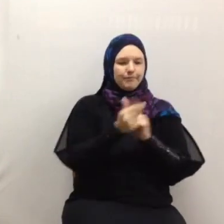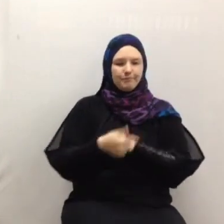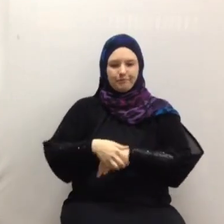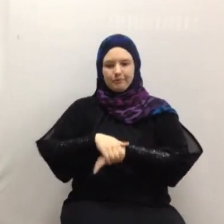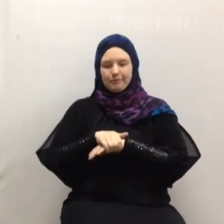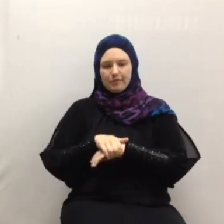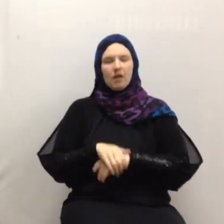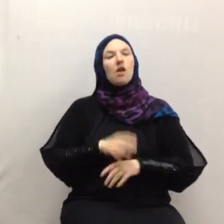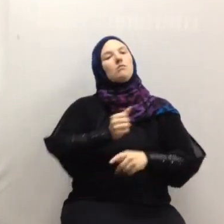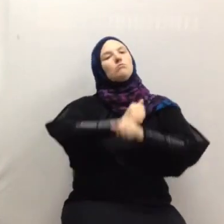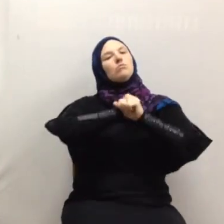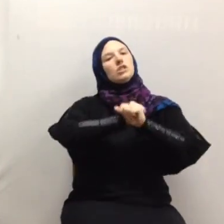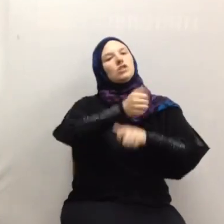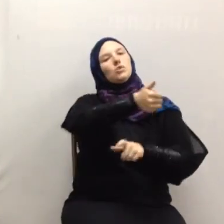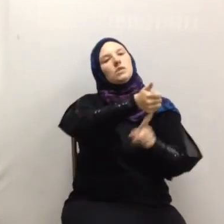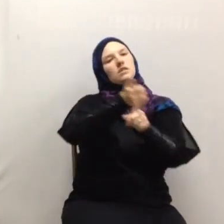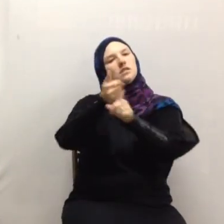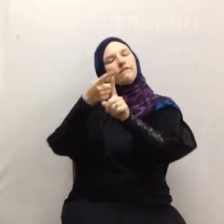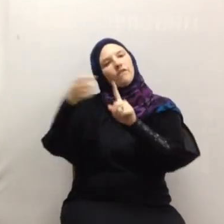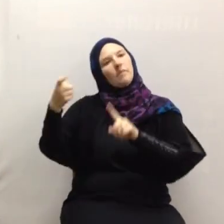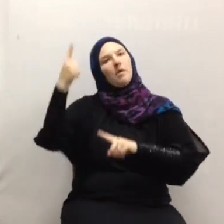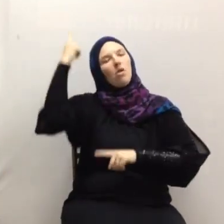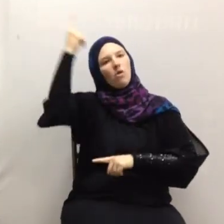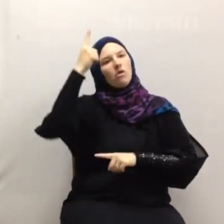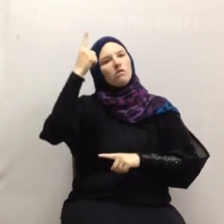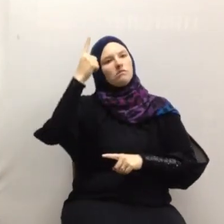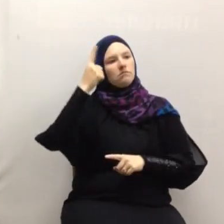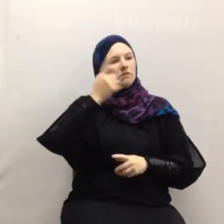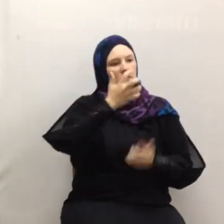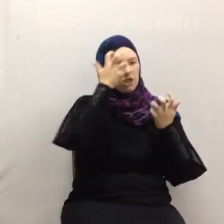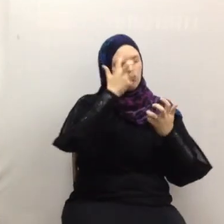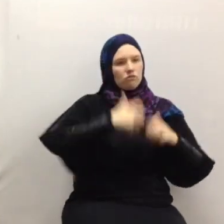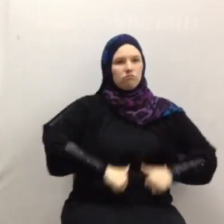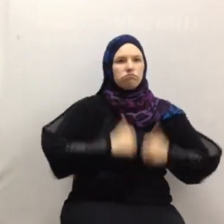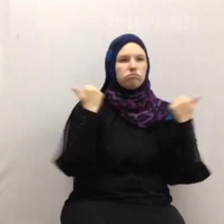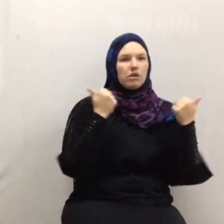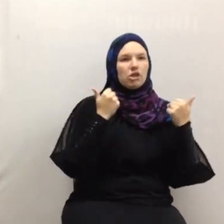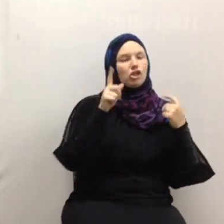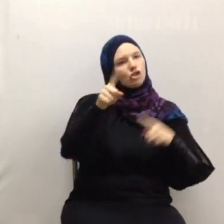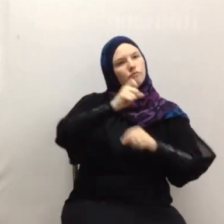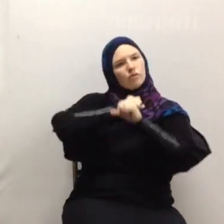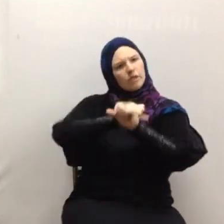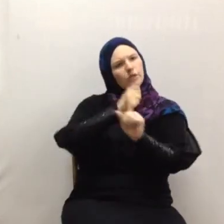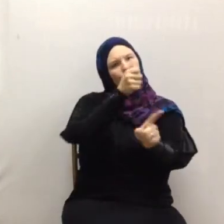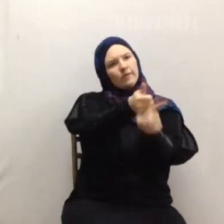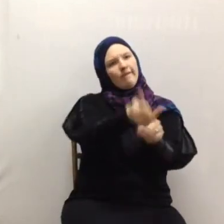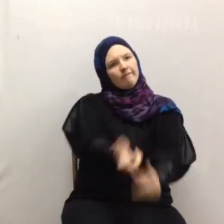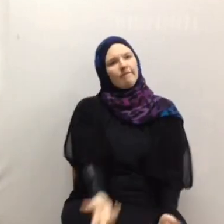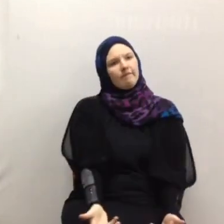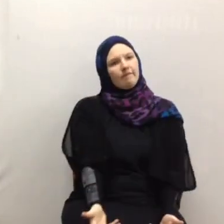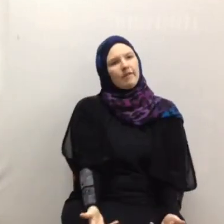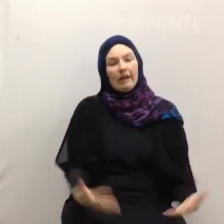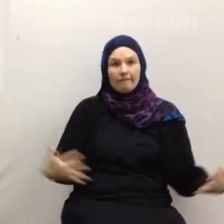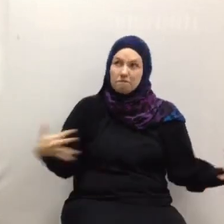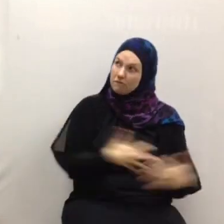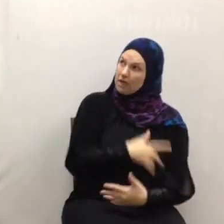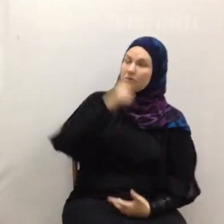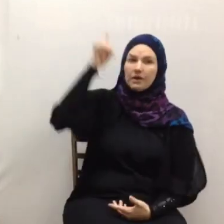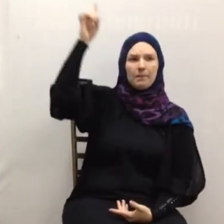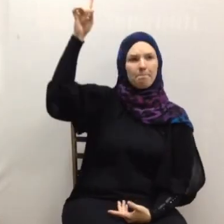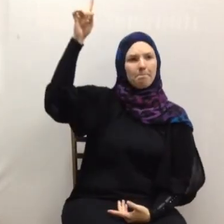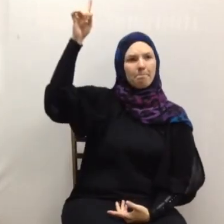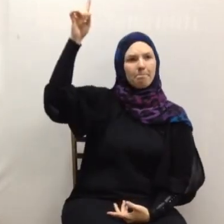from Allah's anger and wrath as you ought to protect yourself. Fear Him as He ought to be